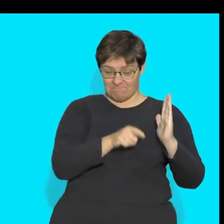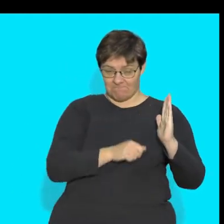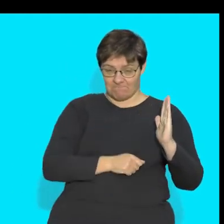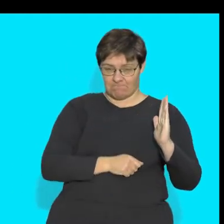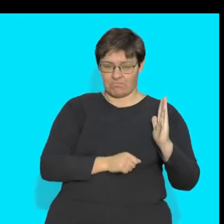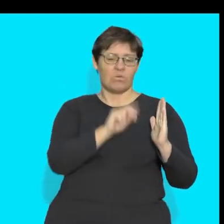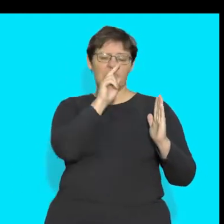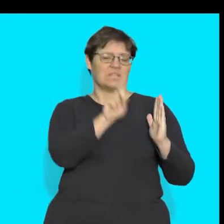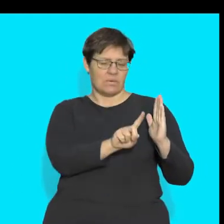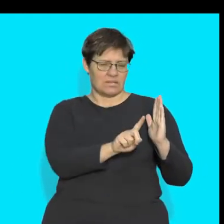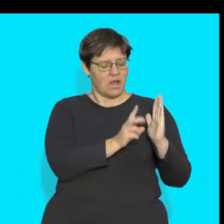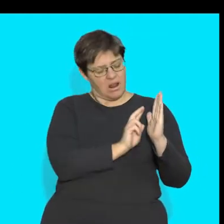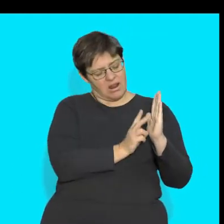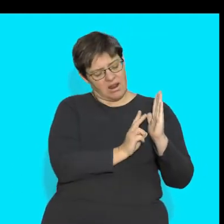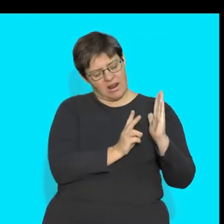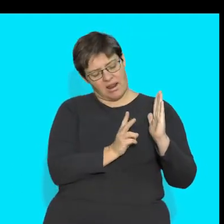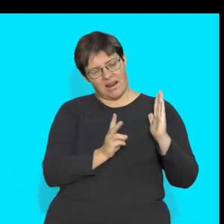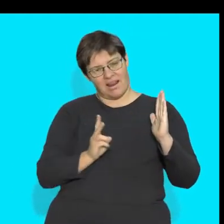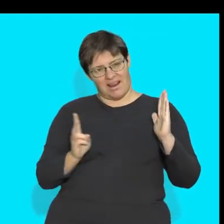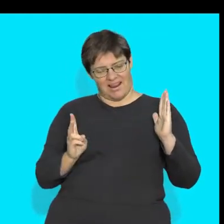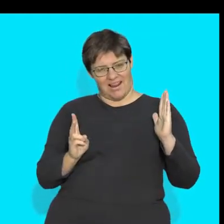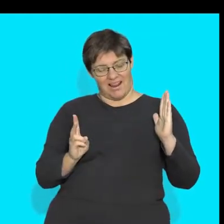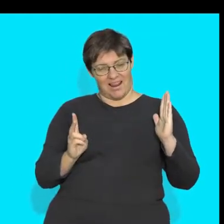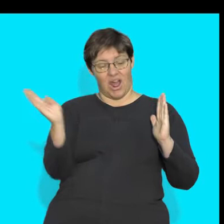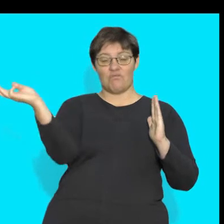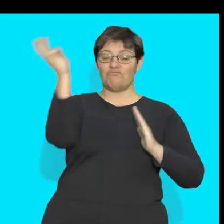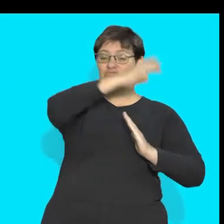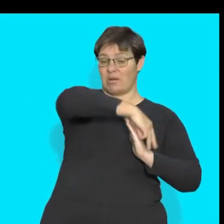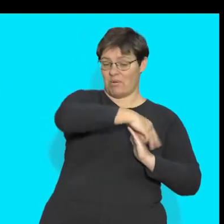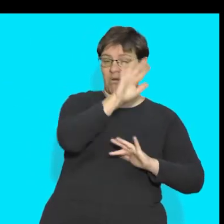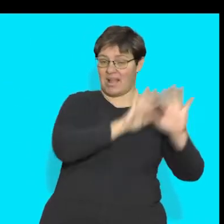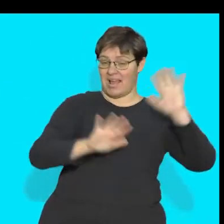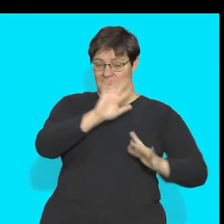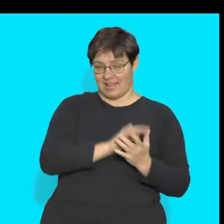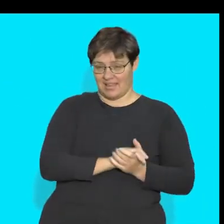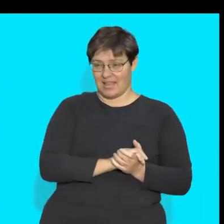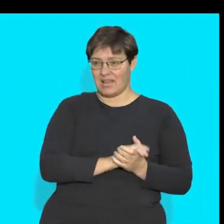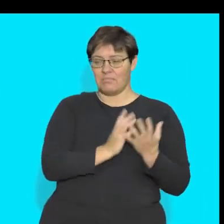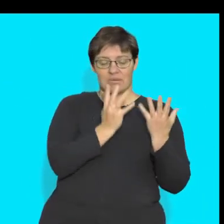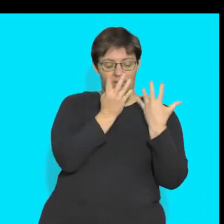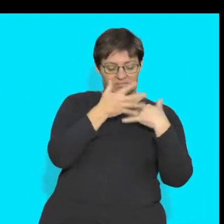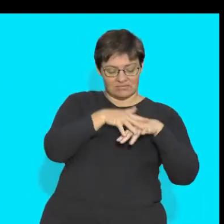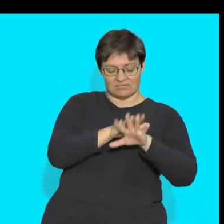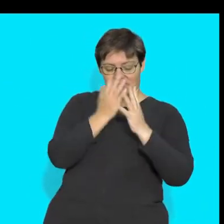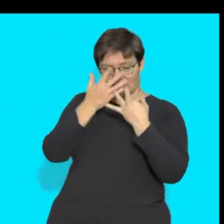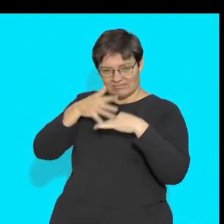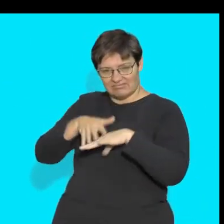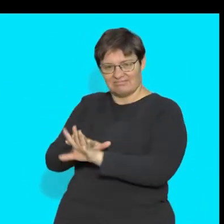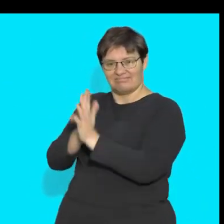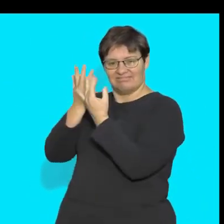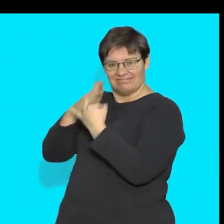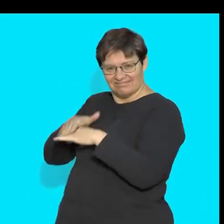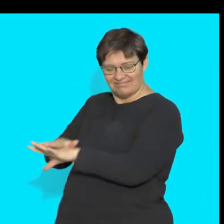see all the colors of the rainbow, and they just melt into each other. So there's